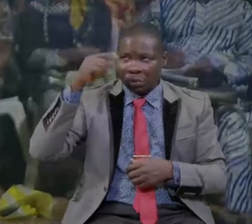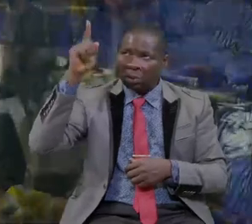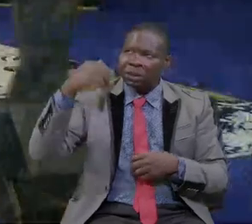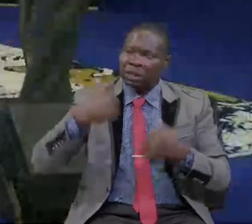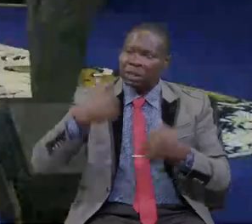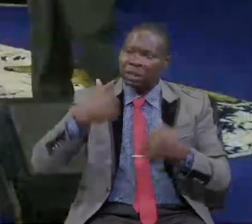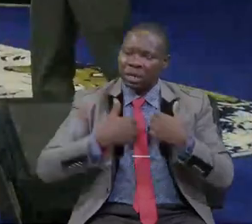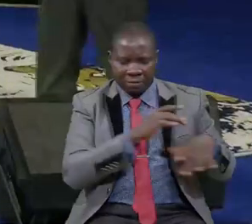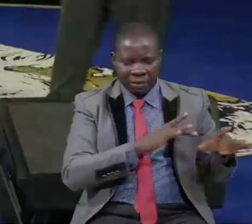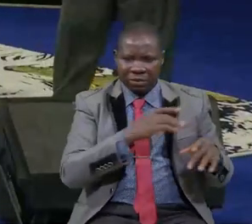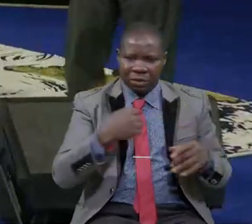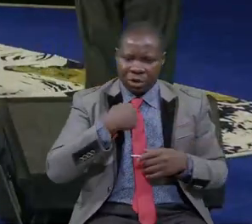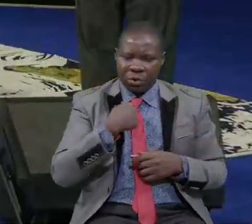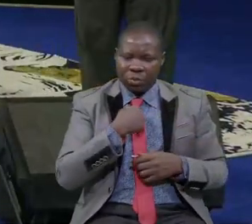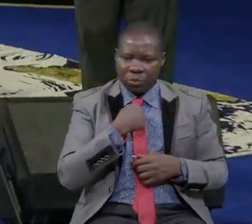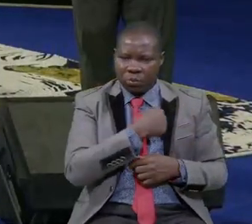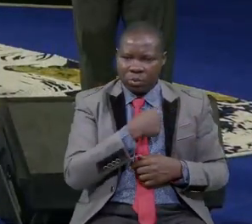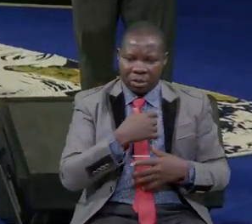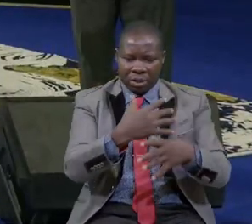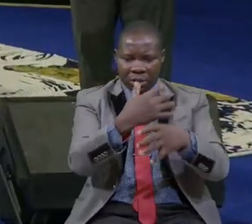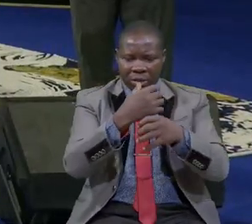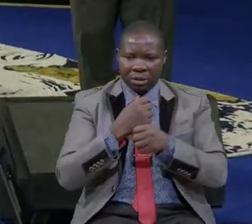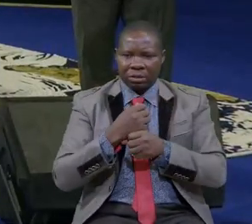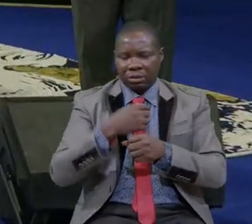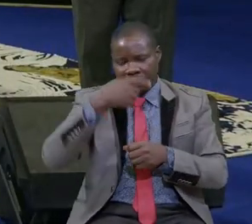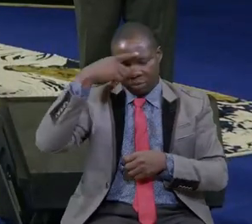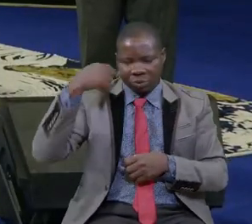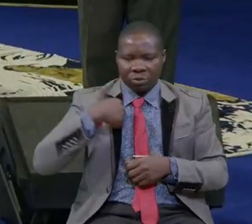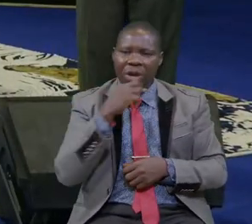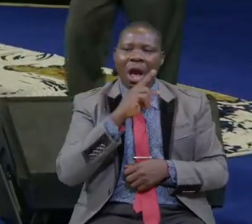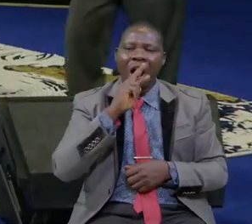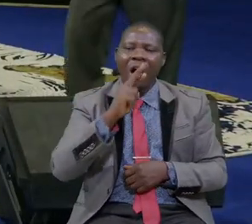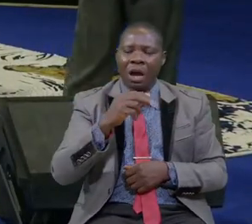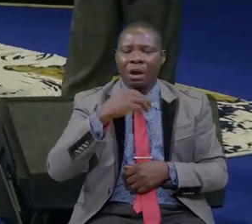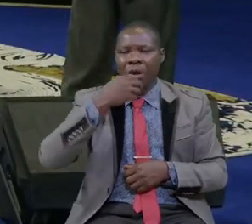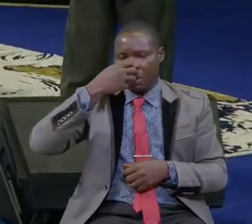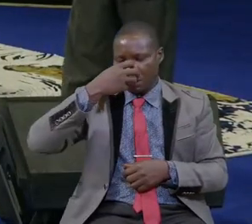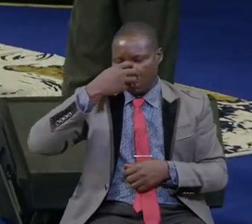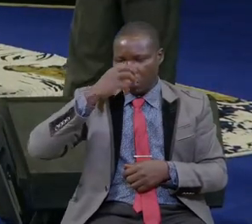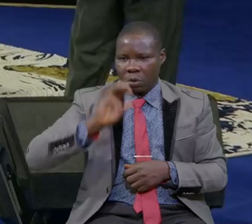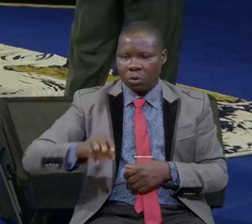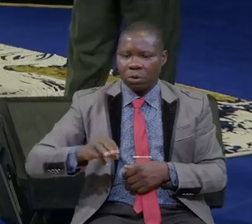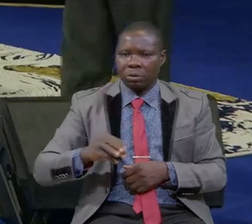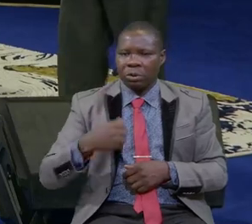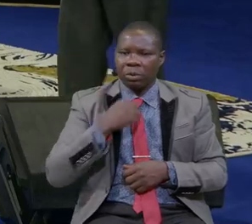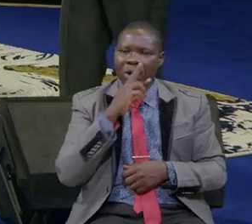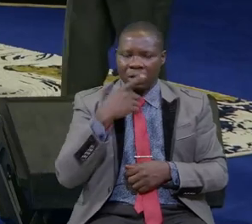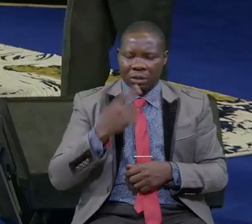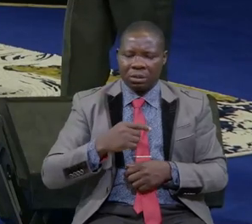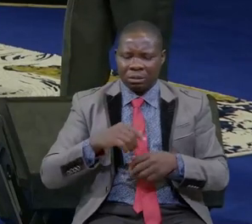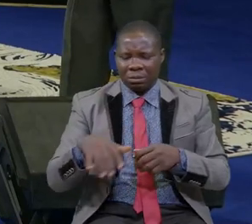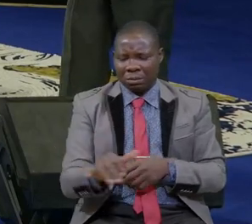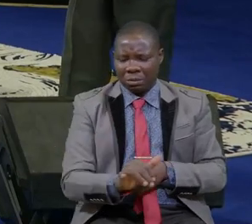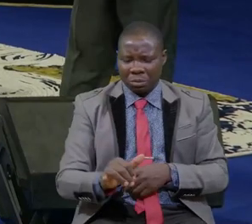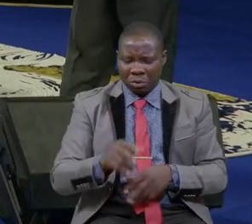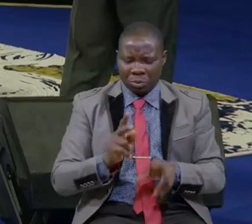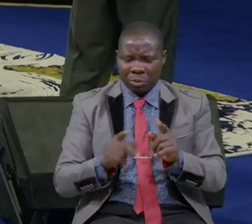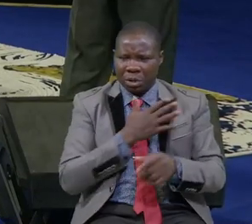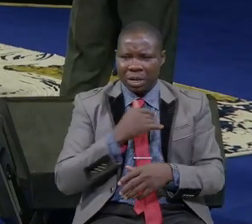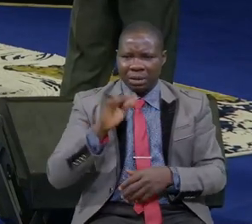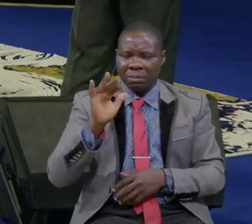receive because we're corrupt. We're the common people, and by faith we receive what the grace